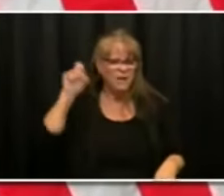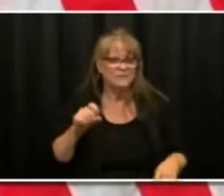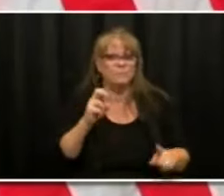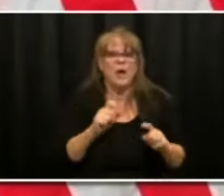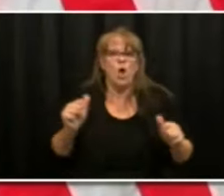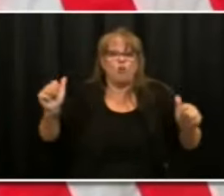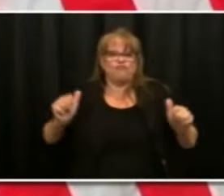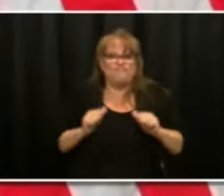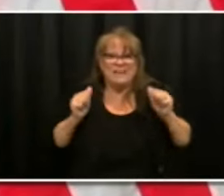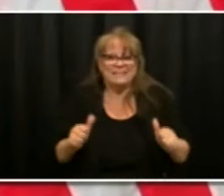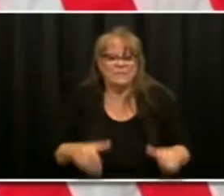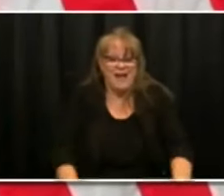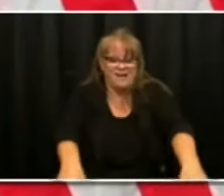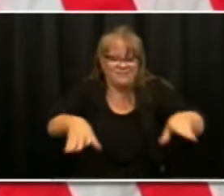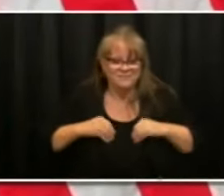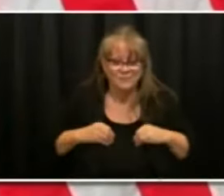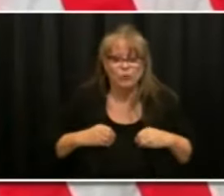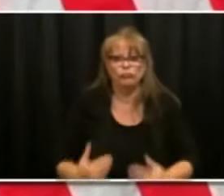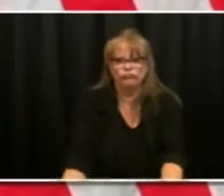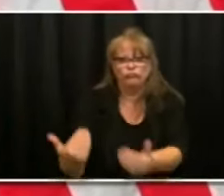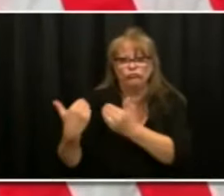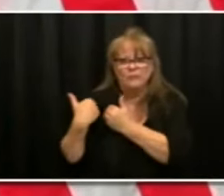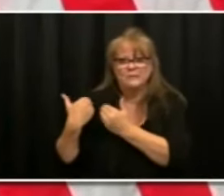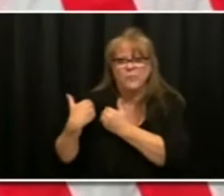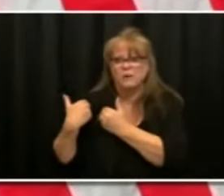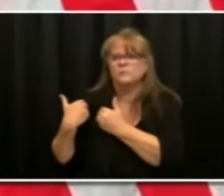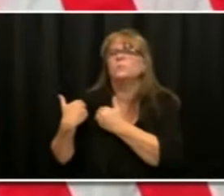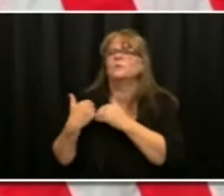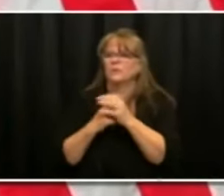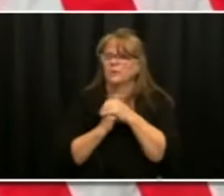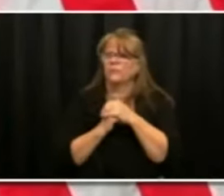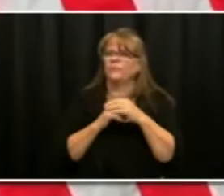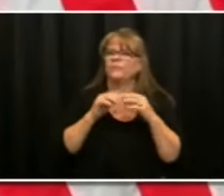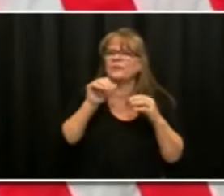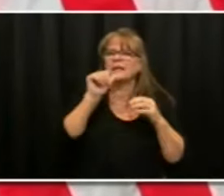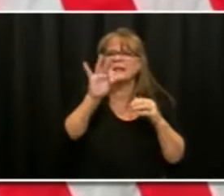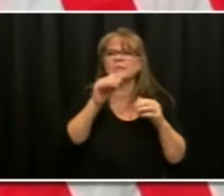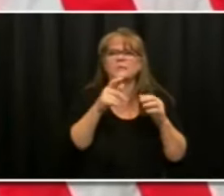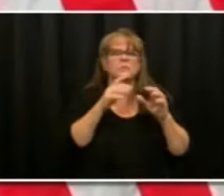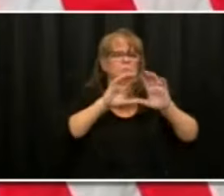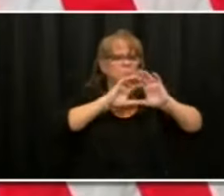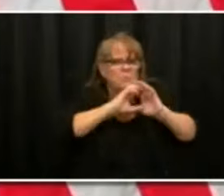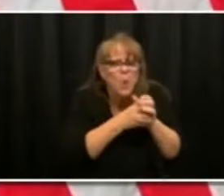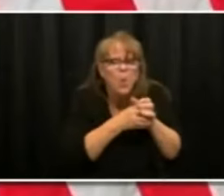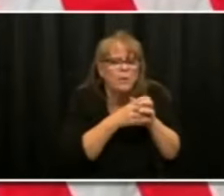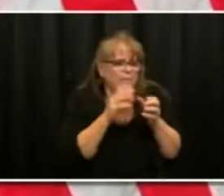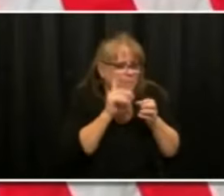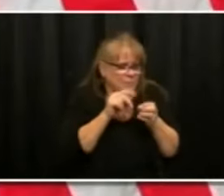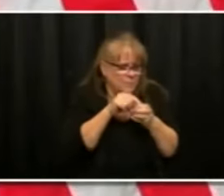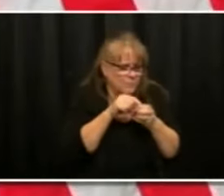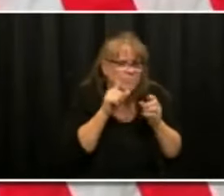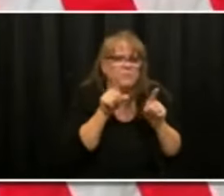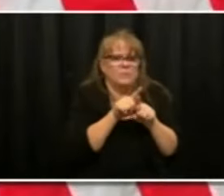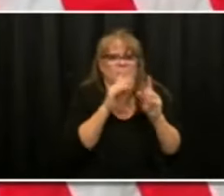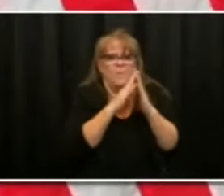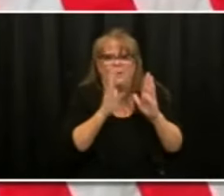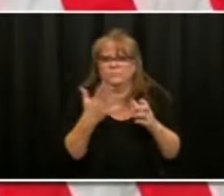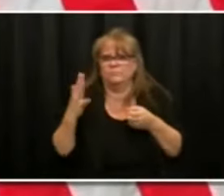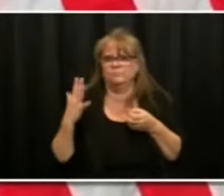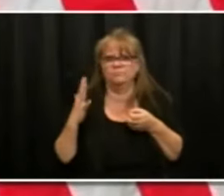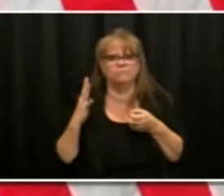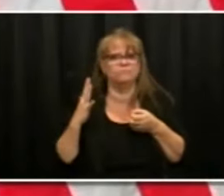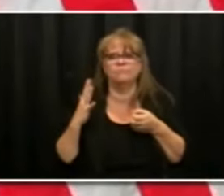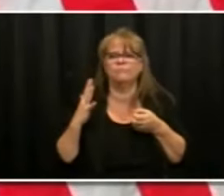it with only one other household. Wear masks around others, indoors or outdoors, and wash your